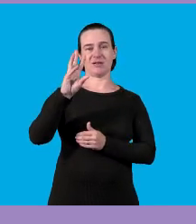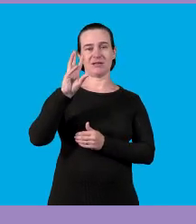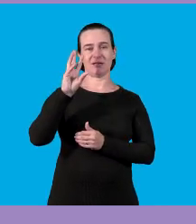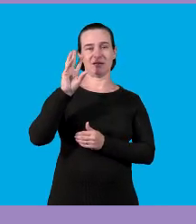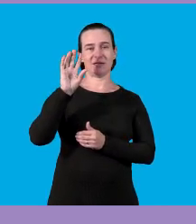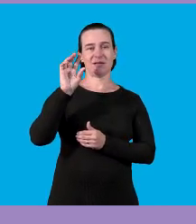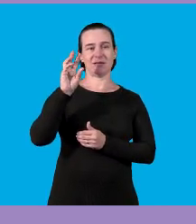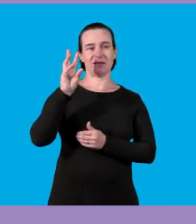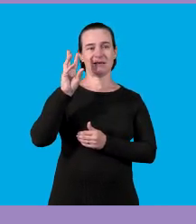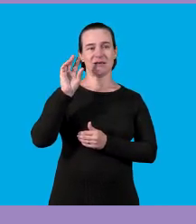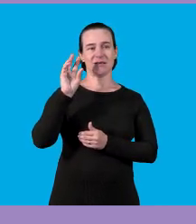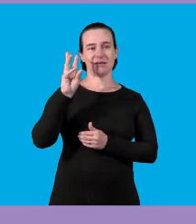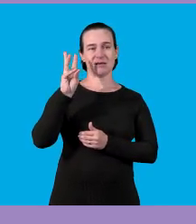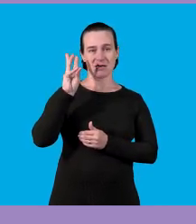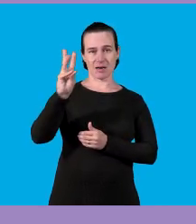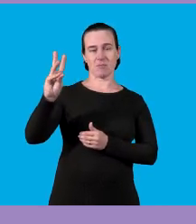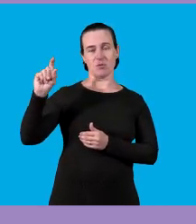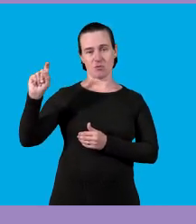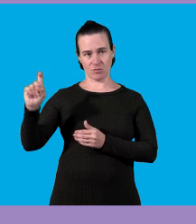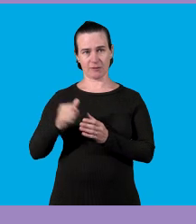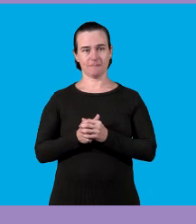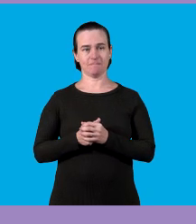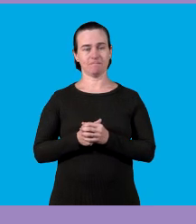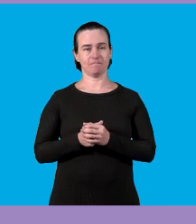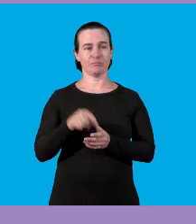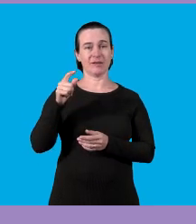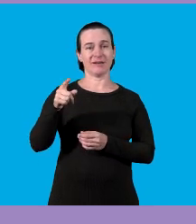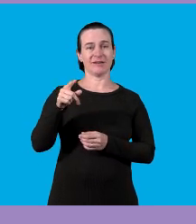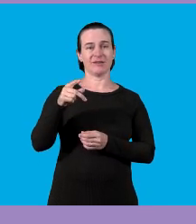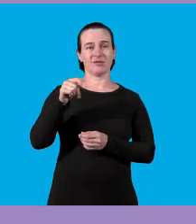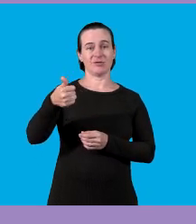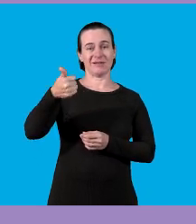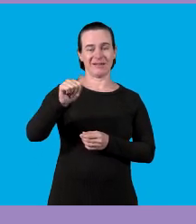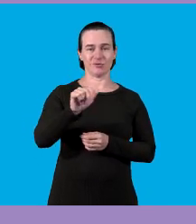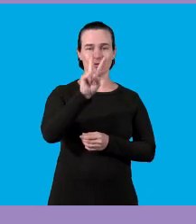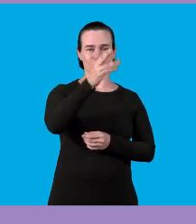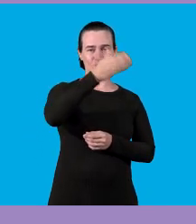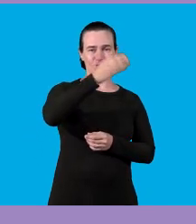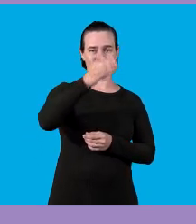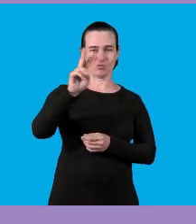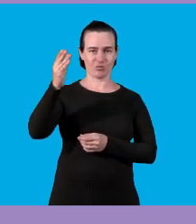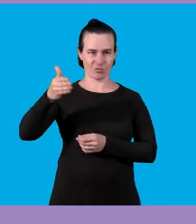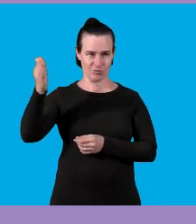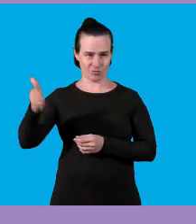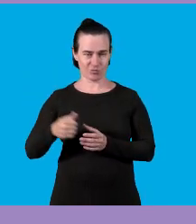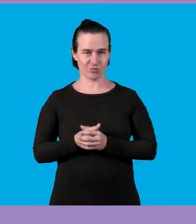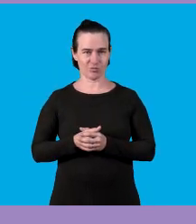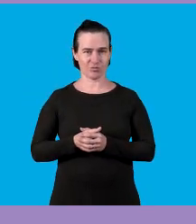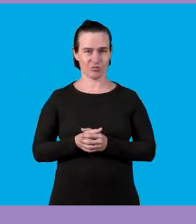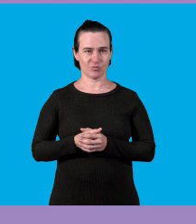side WZ. Then the next marking is that one, and that would